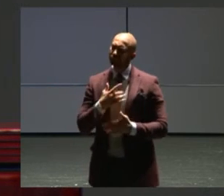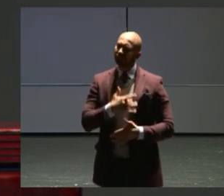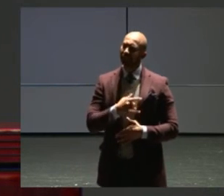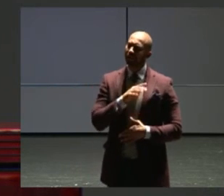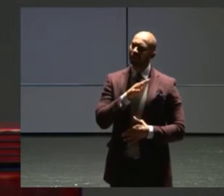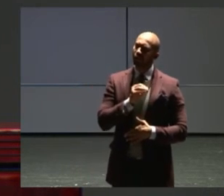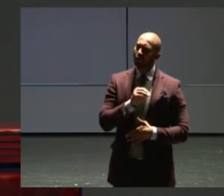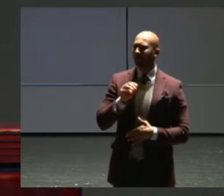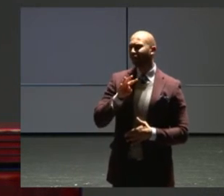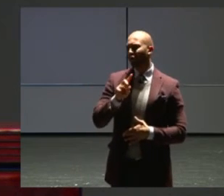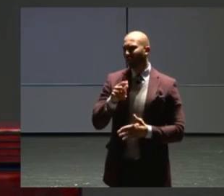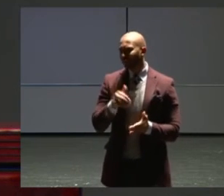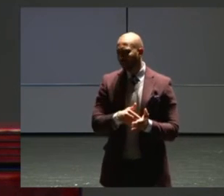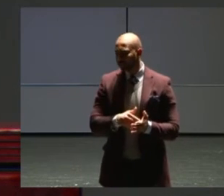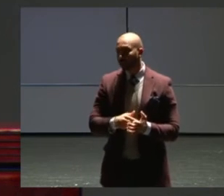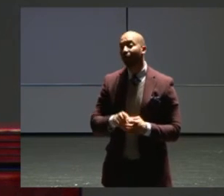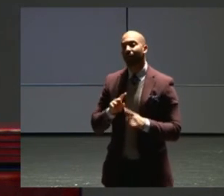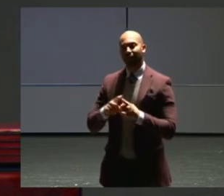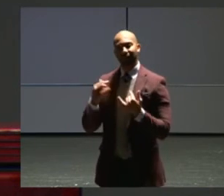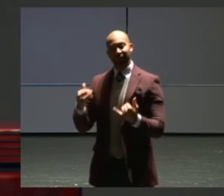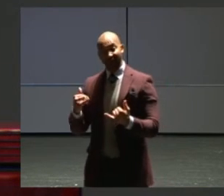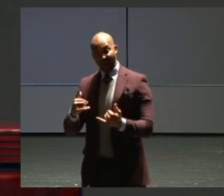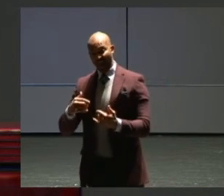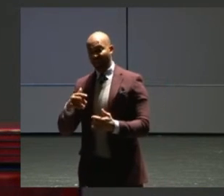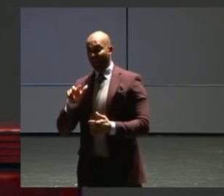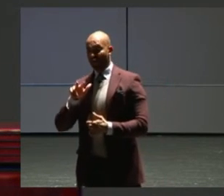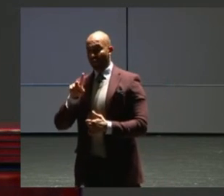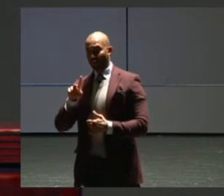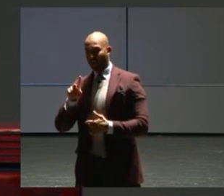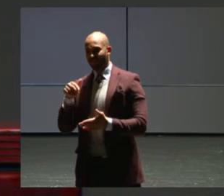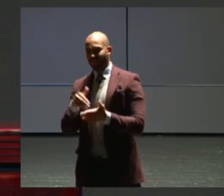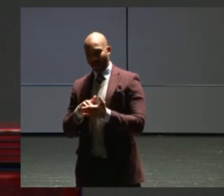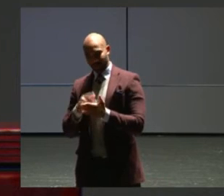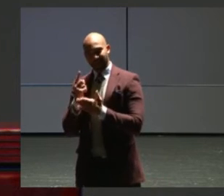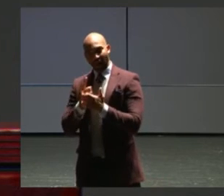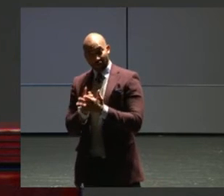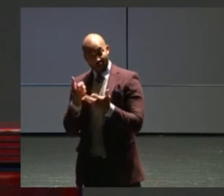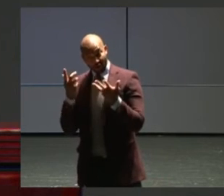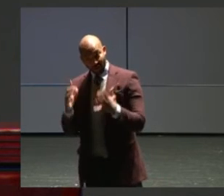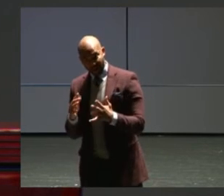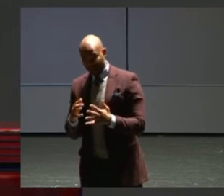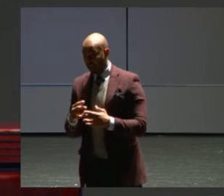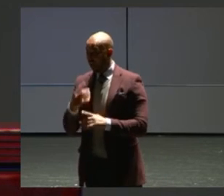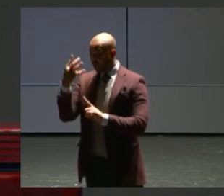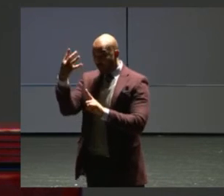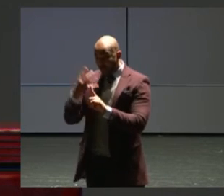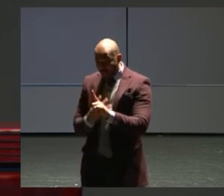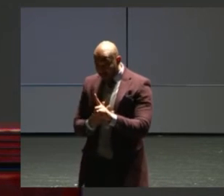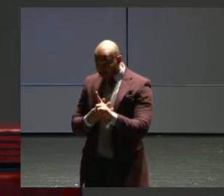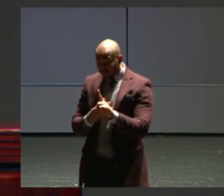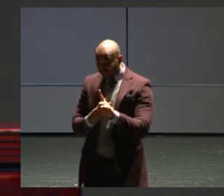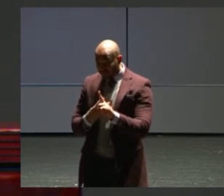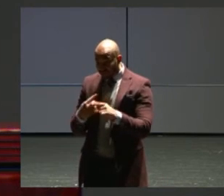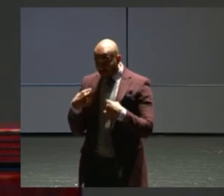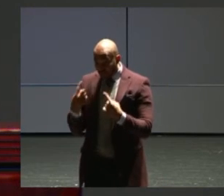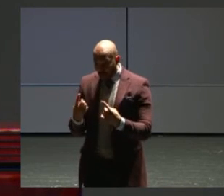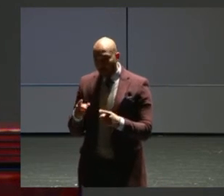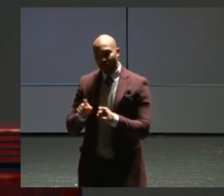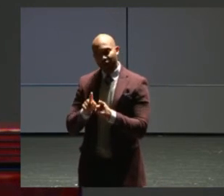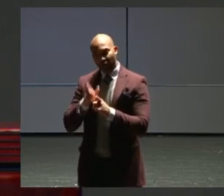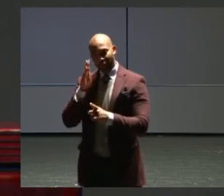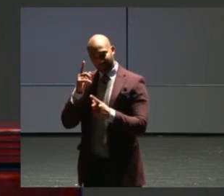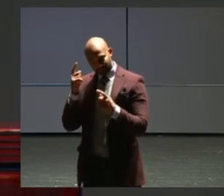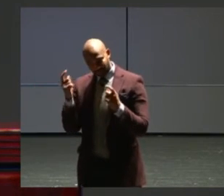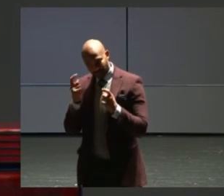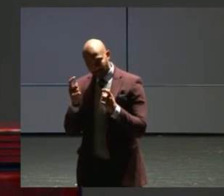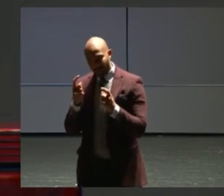41,000. I'm pleased to report today that we're at 31,000 hours already after 4 months, and we will be celebrating this and